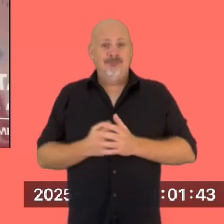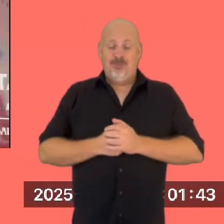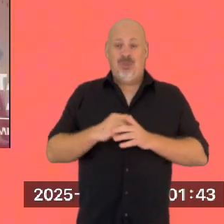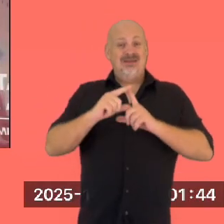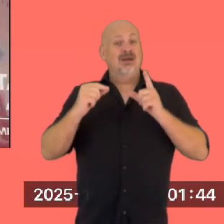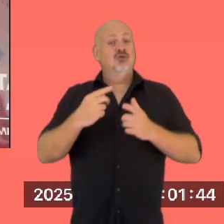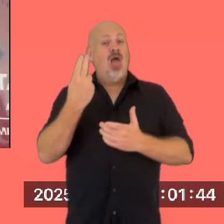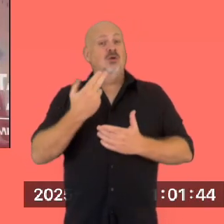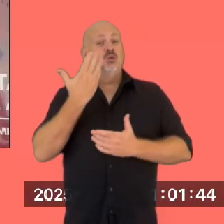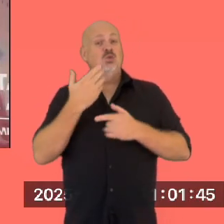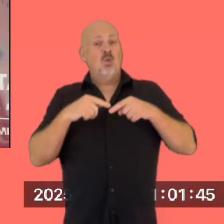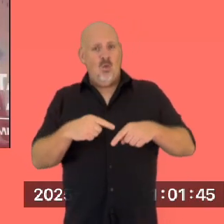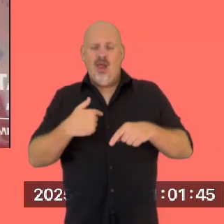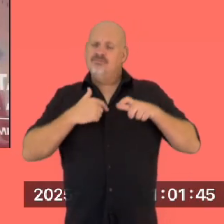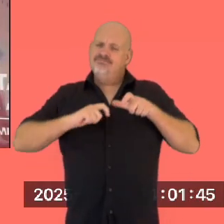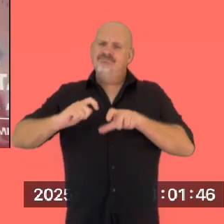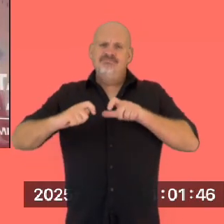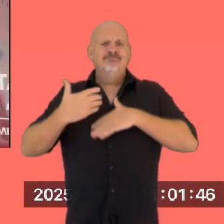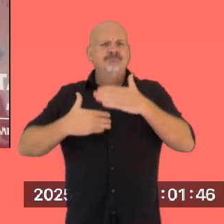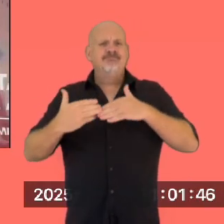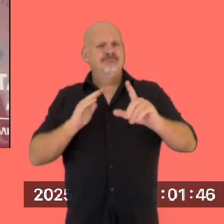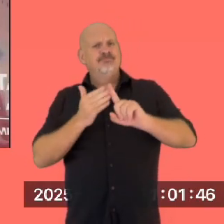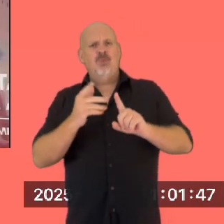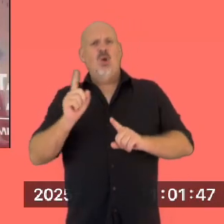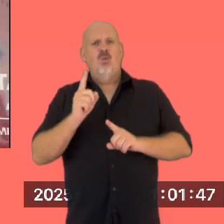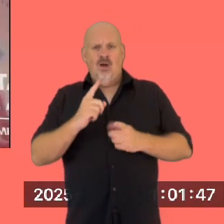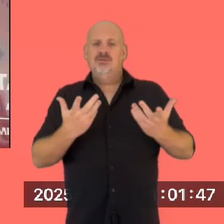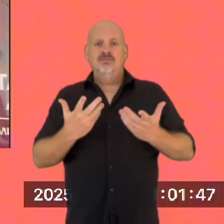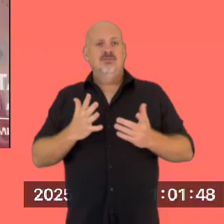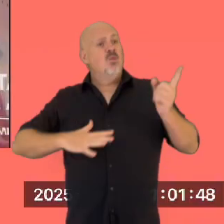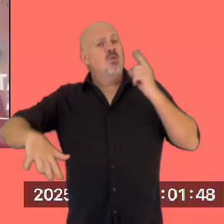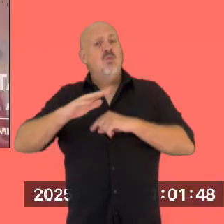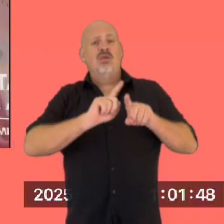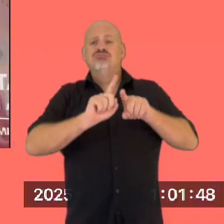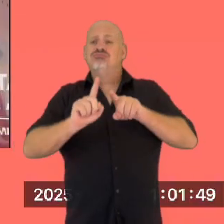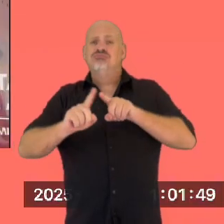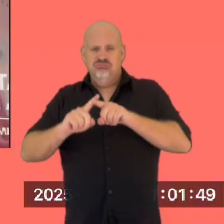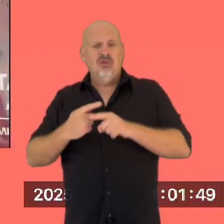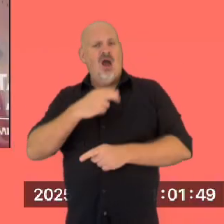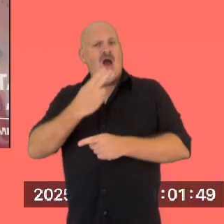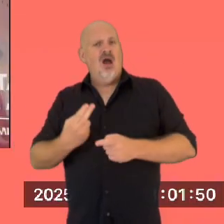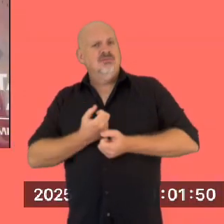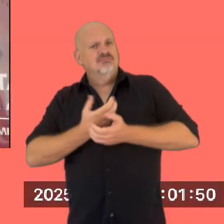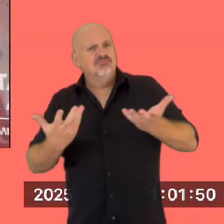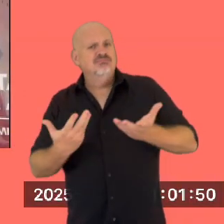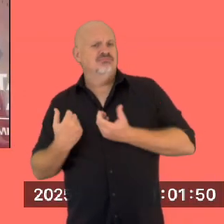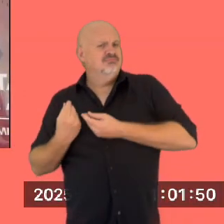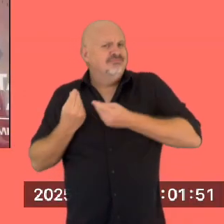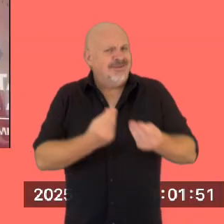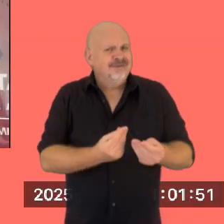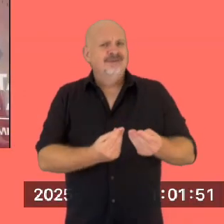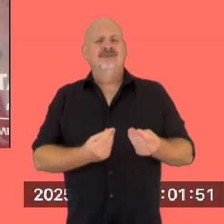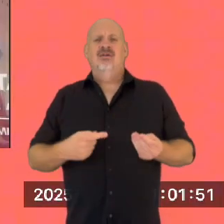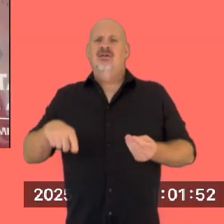and North East London. With the Digital Art School, we want to continue this mission to bring art across